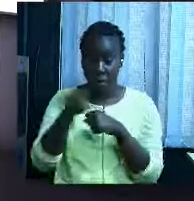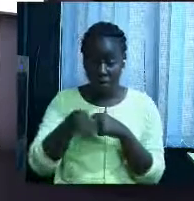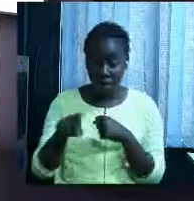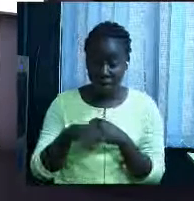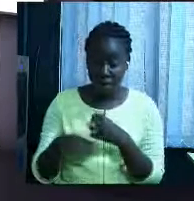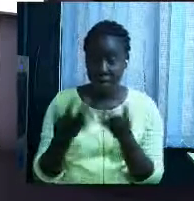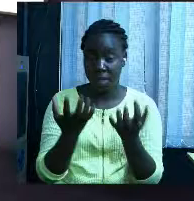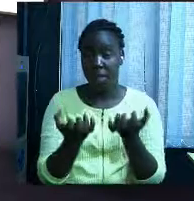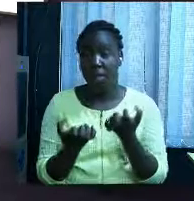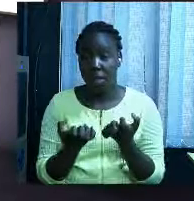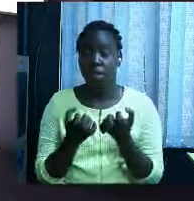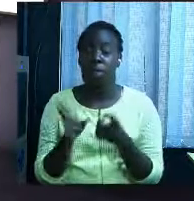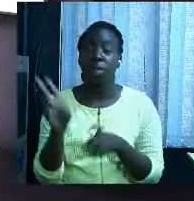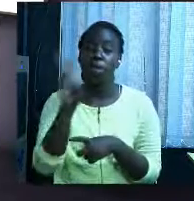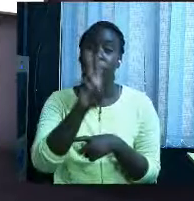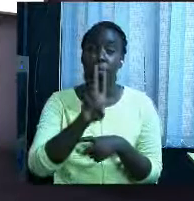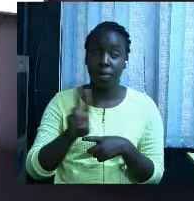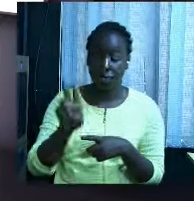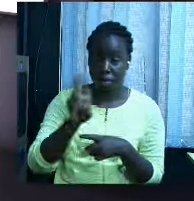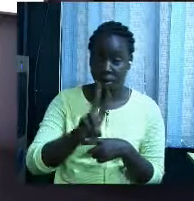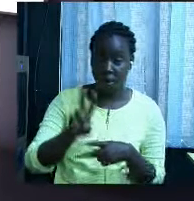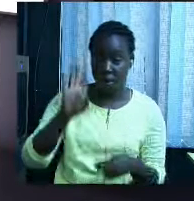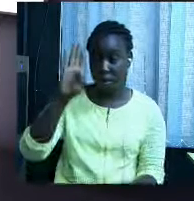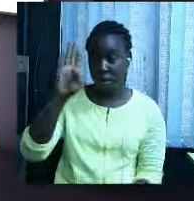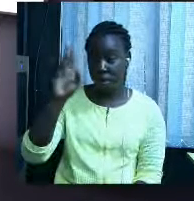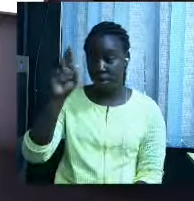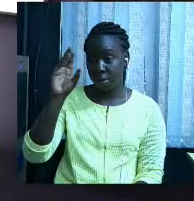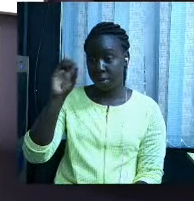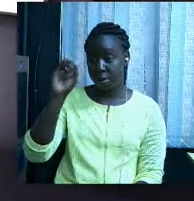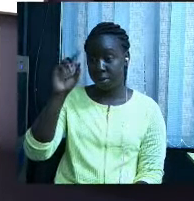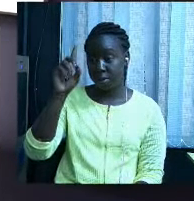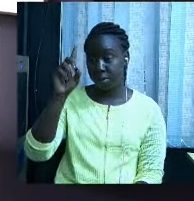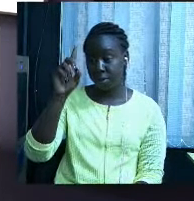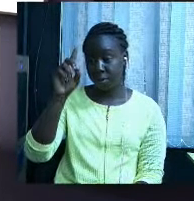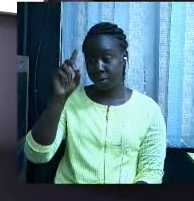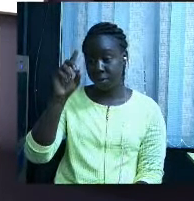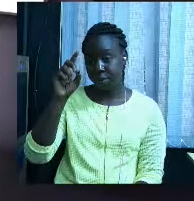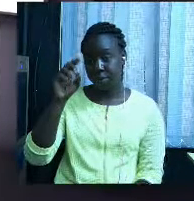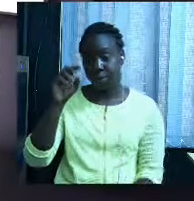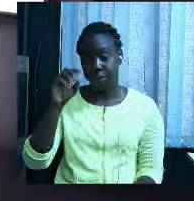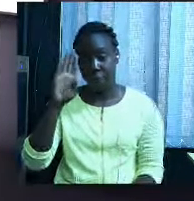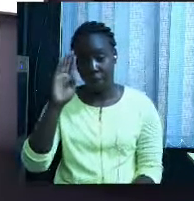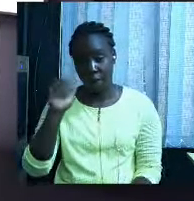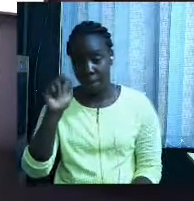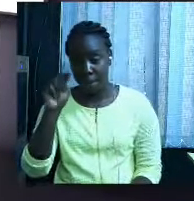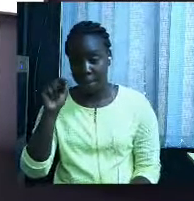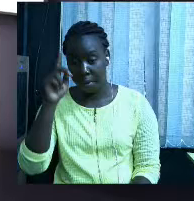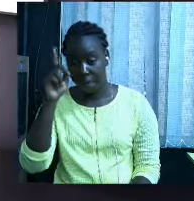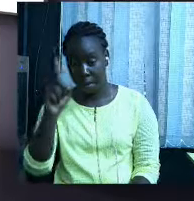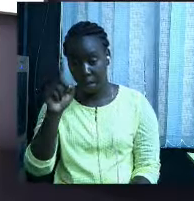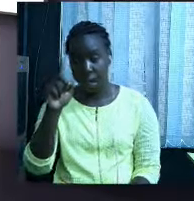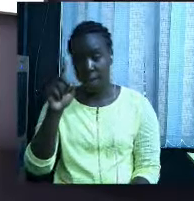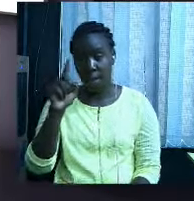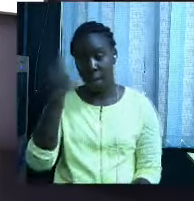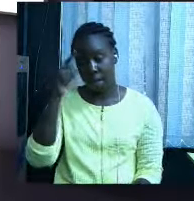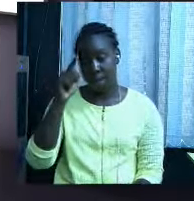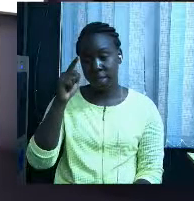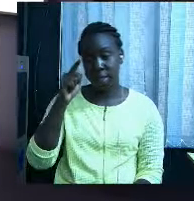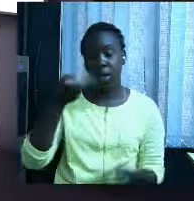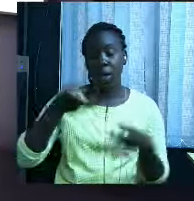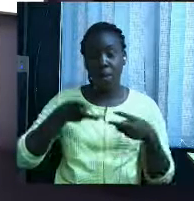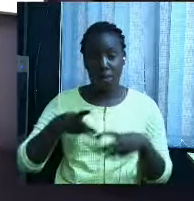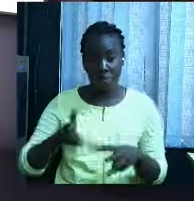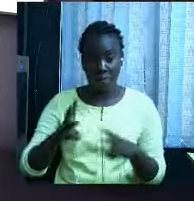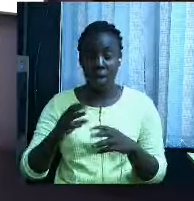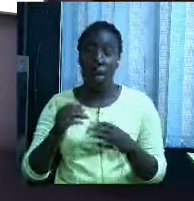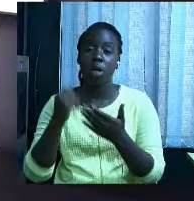to treat broadband as a critical infrastructure such that the government or the security services